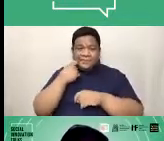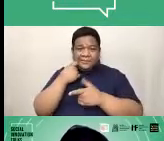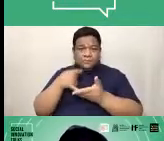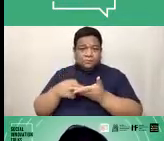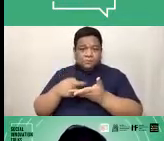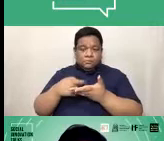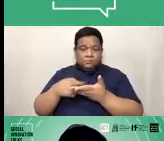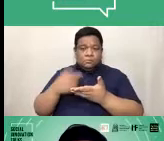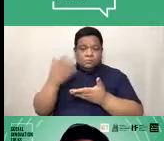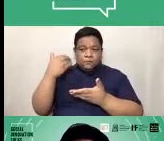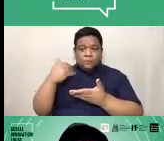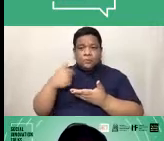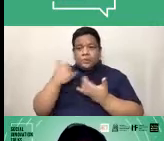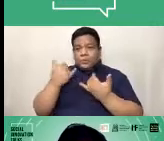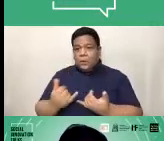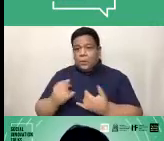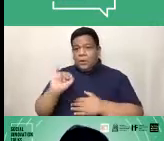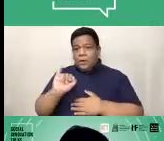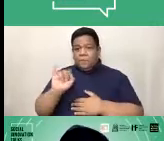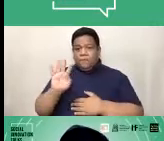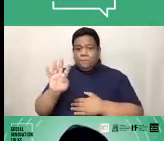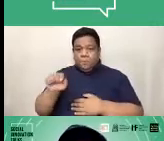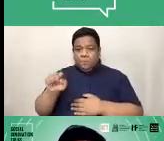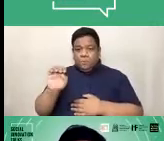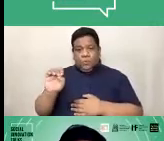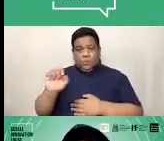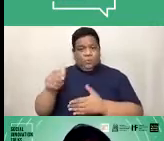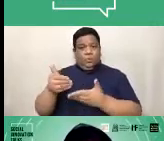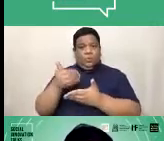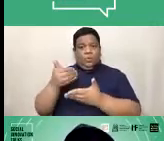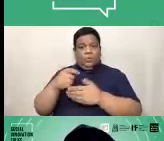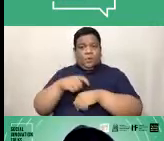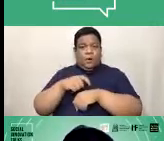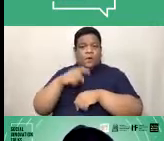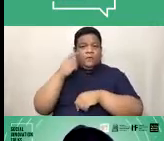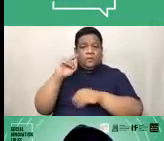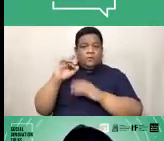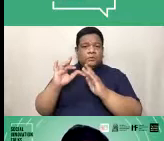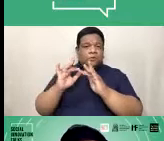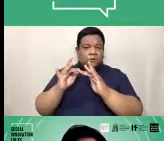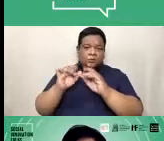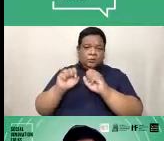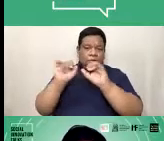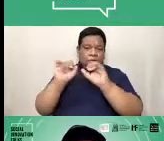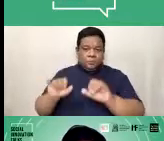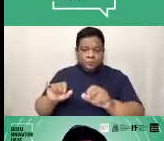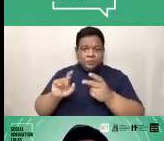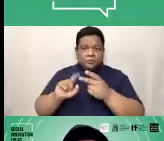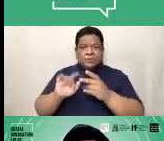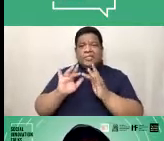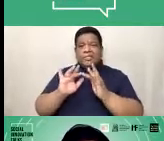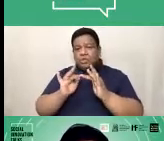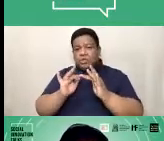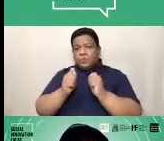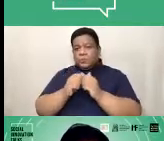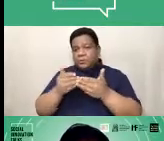live currently in Industry 4.0, which is a new age of cyber physical systems, Internet of Things, as well